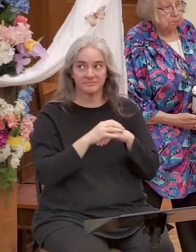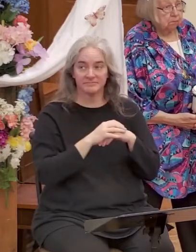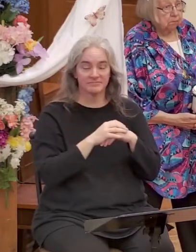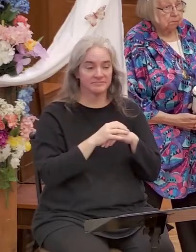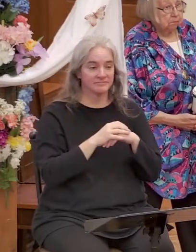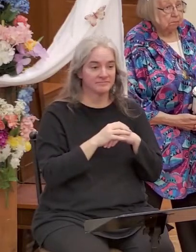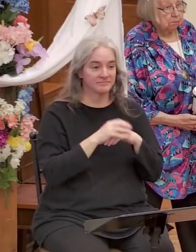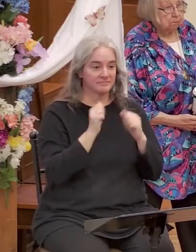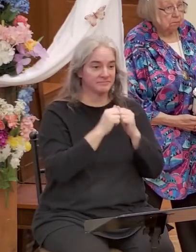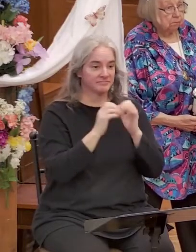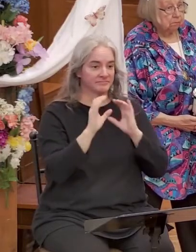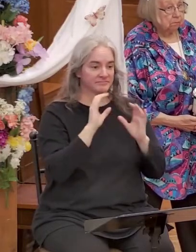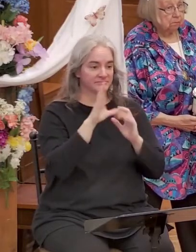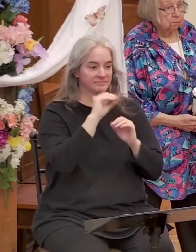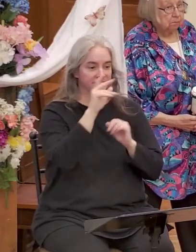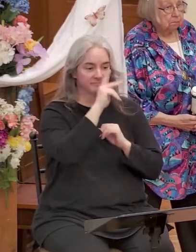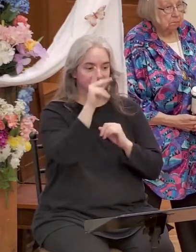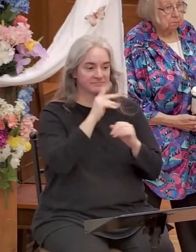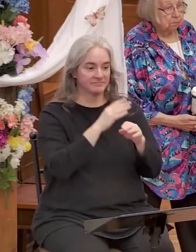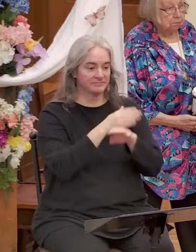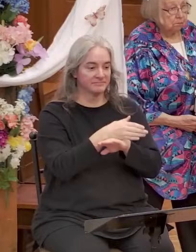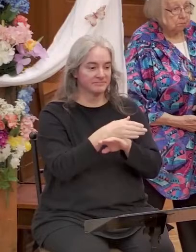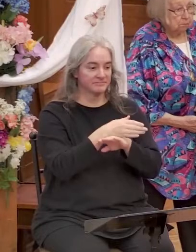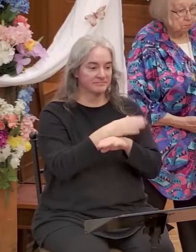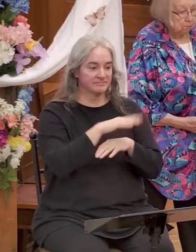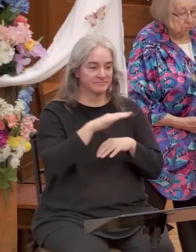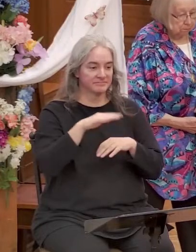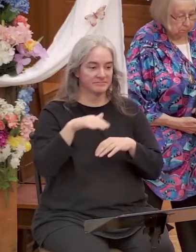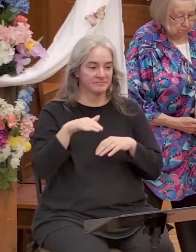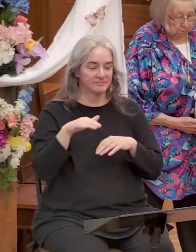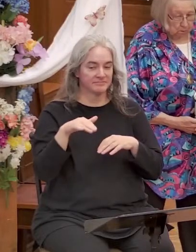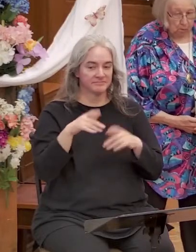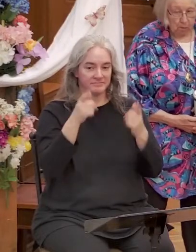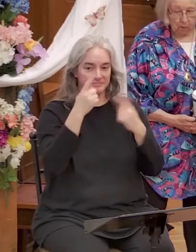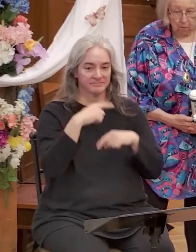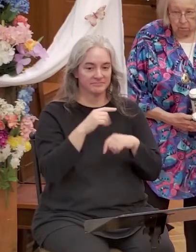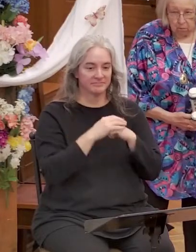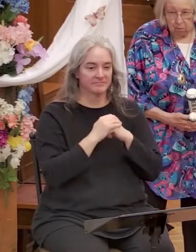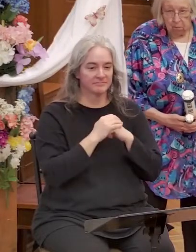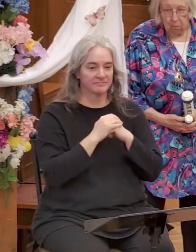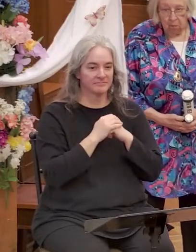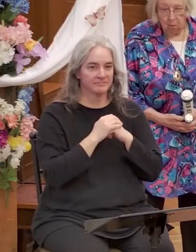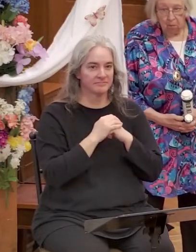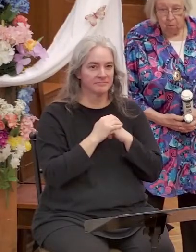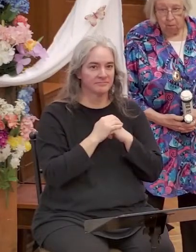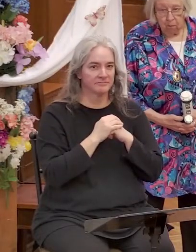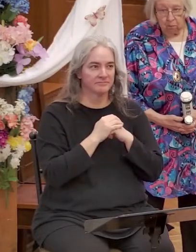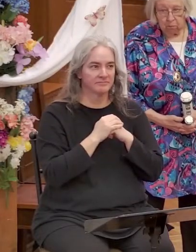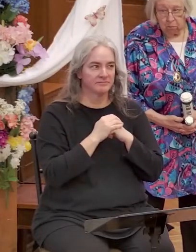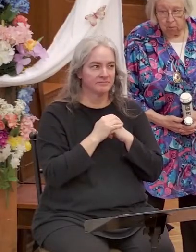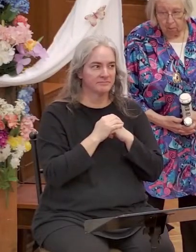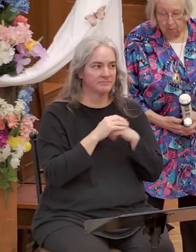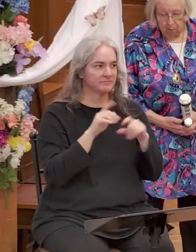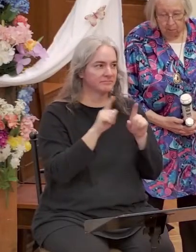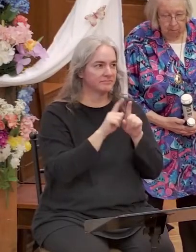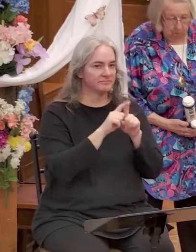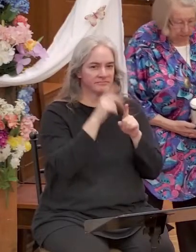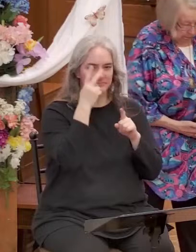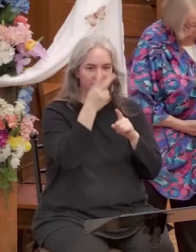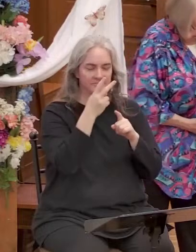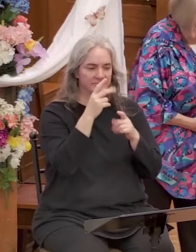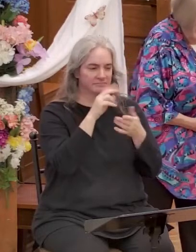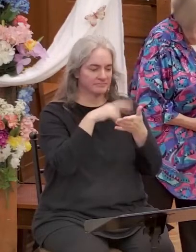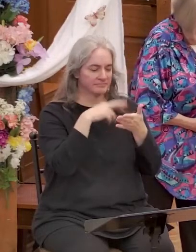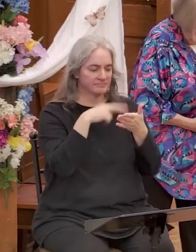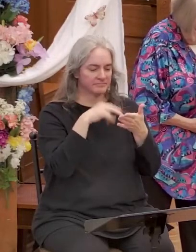with our conversation and pizza after work. Child care is provided, so the whole family is welcome. As we see our scriptures that